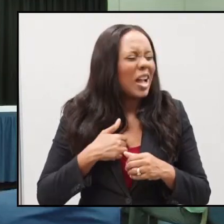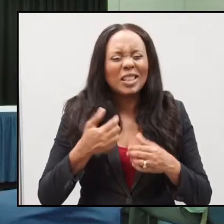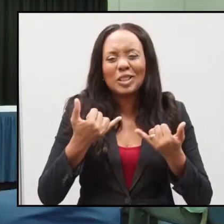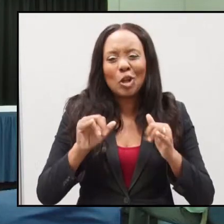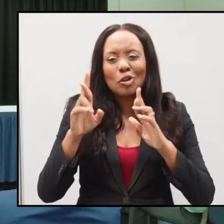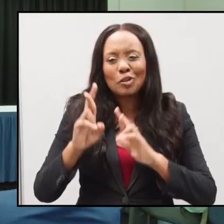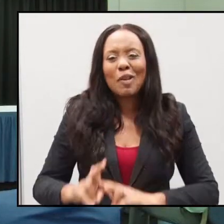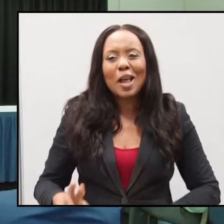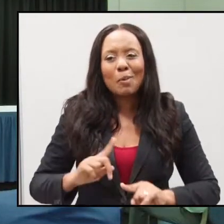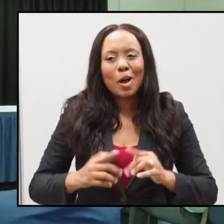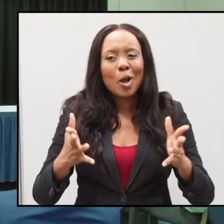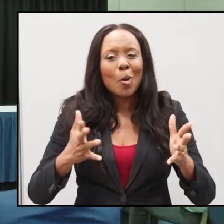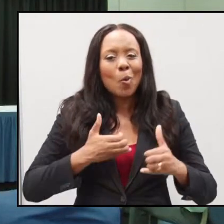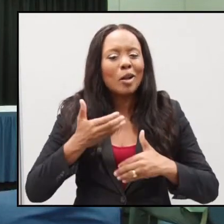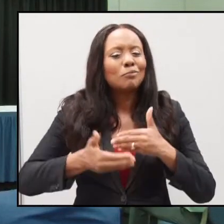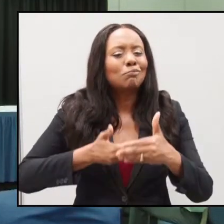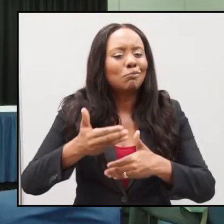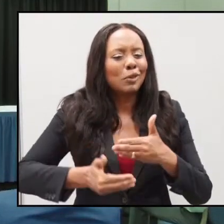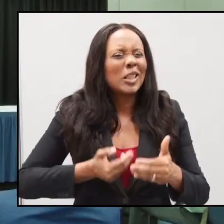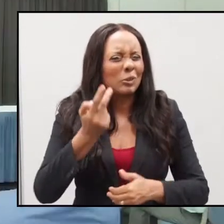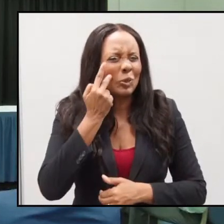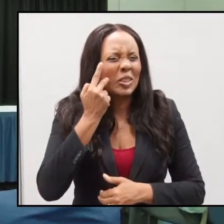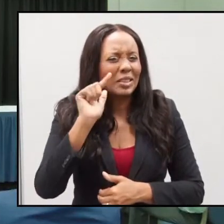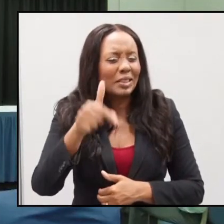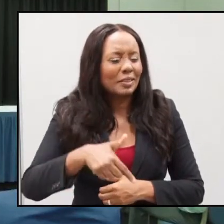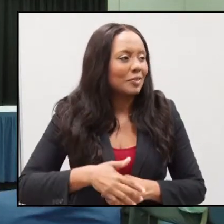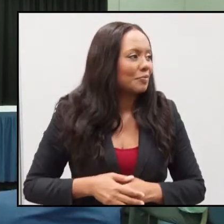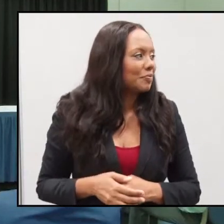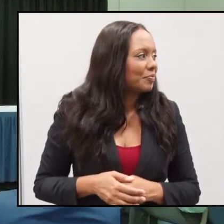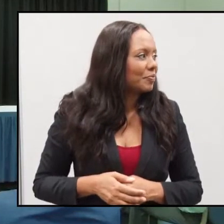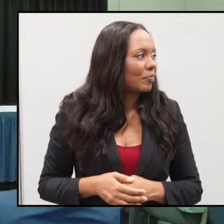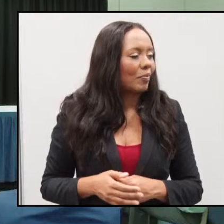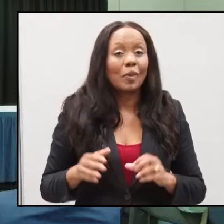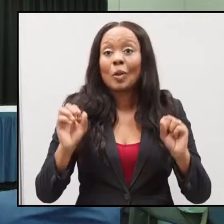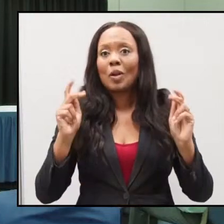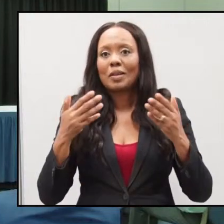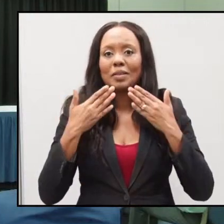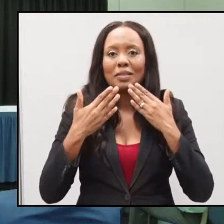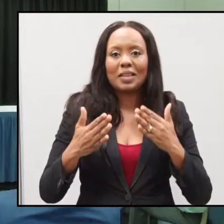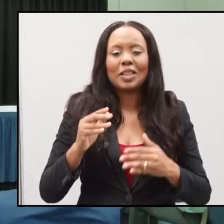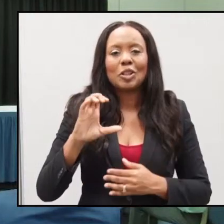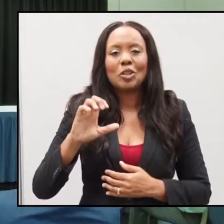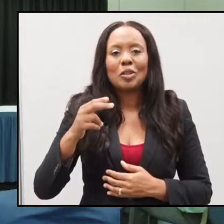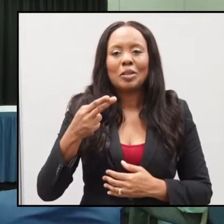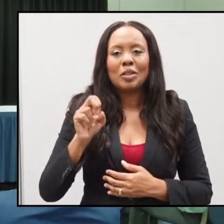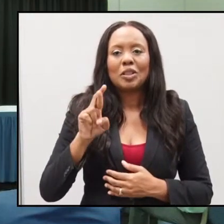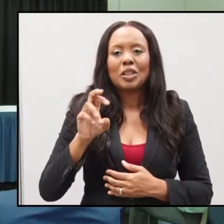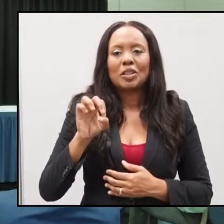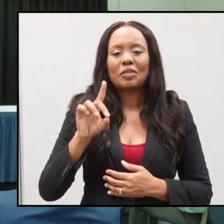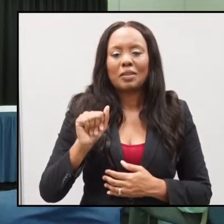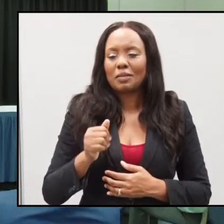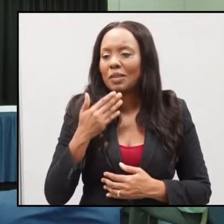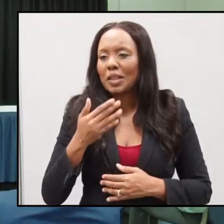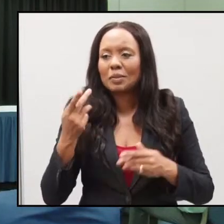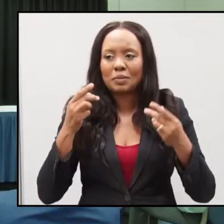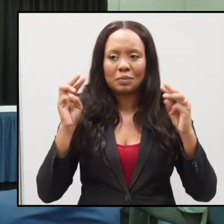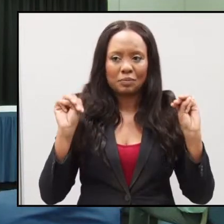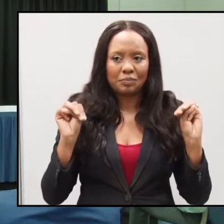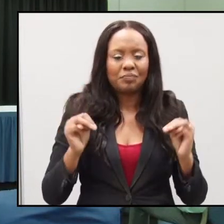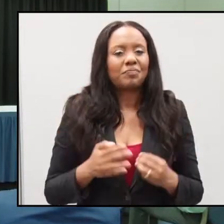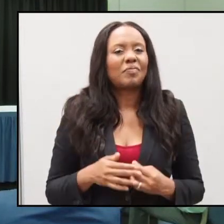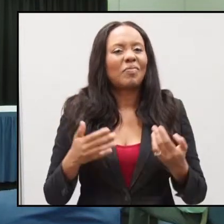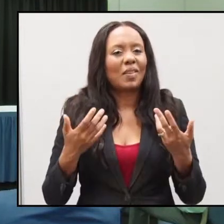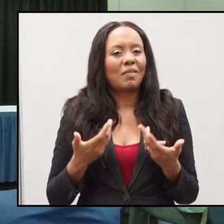Good morning. Thank you, Sharita. Thank you, Prime Minister. All protocols having been established. My